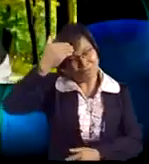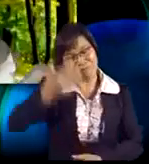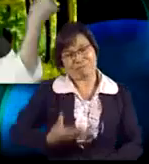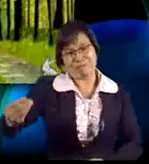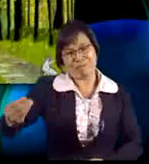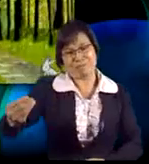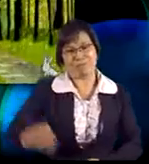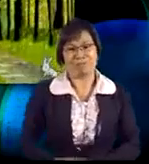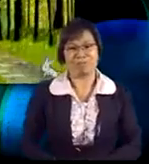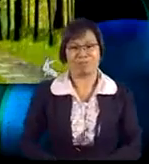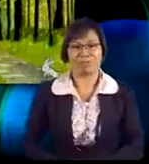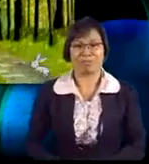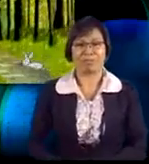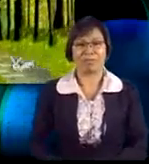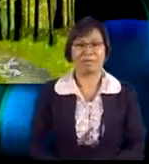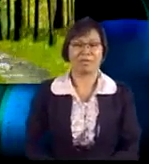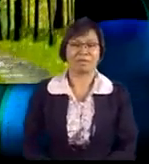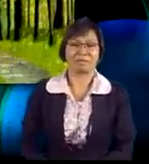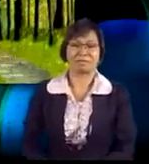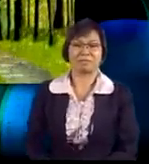waiting for you. Yes, I know.